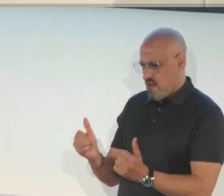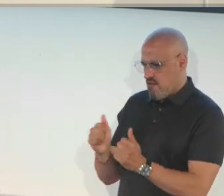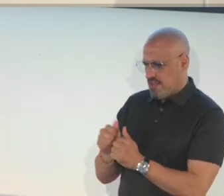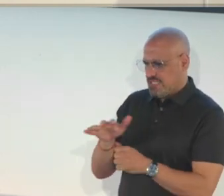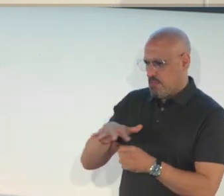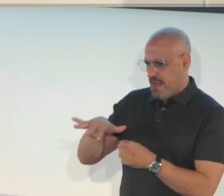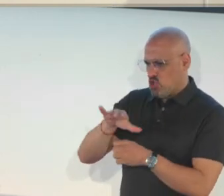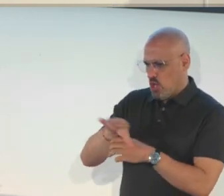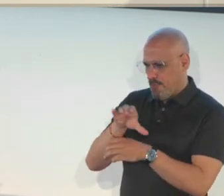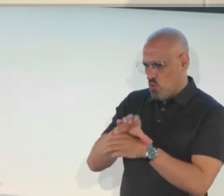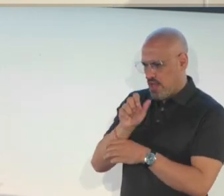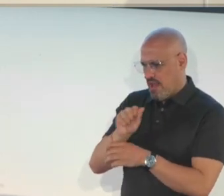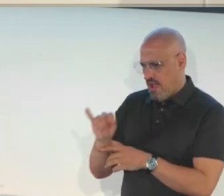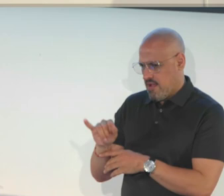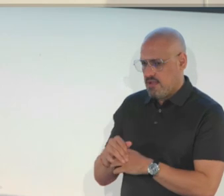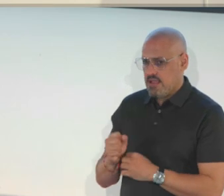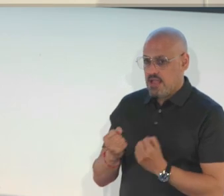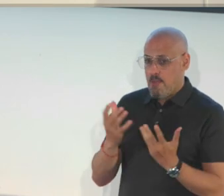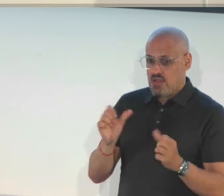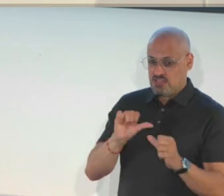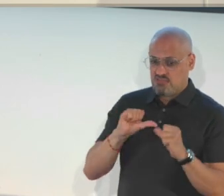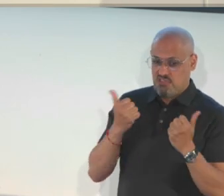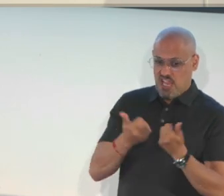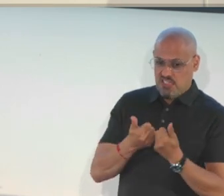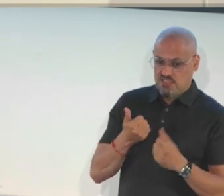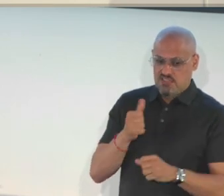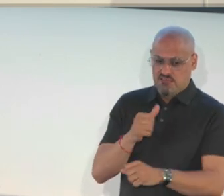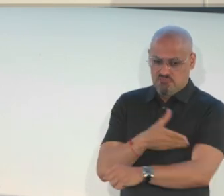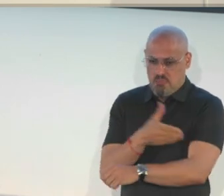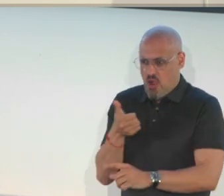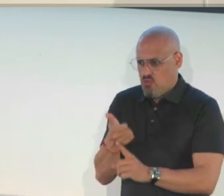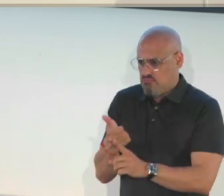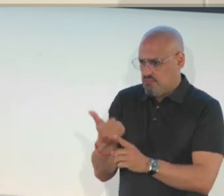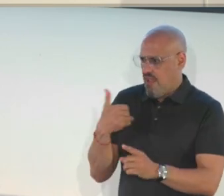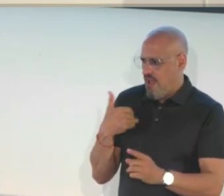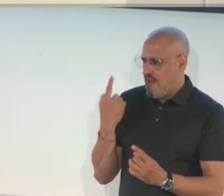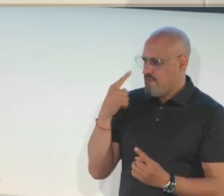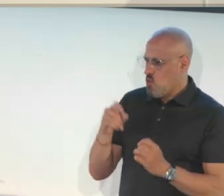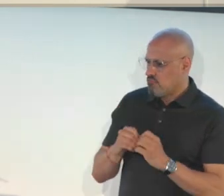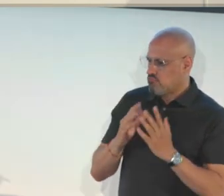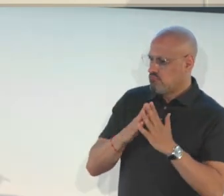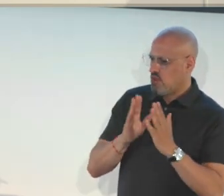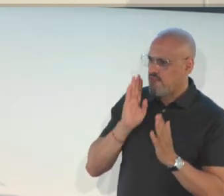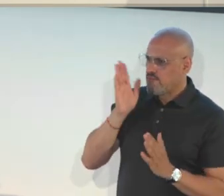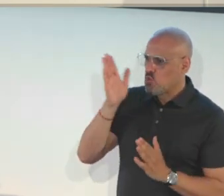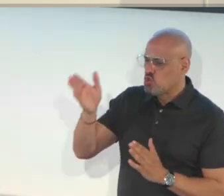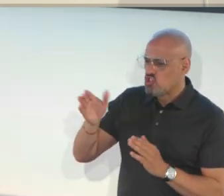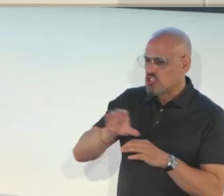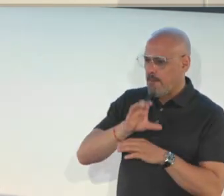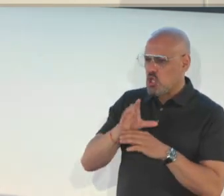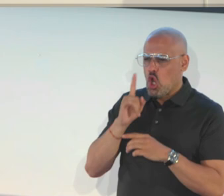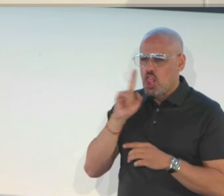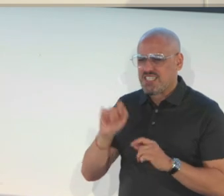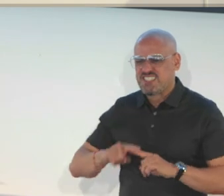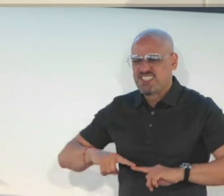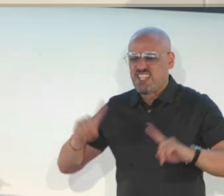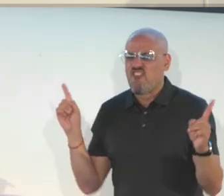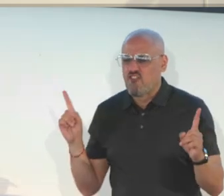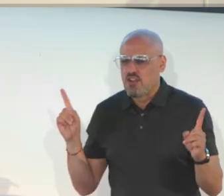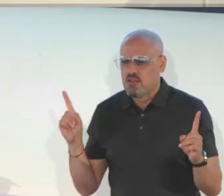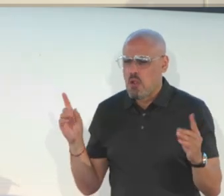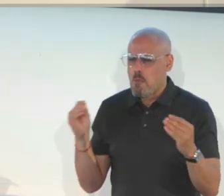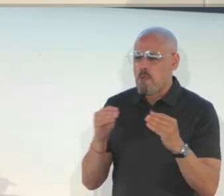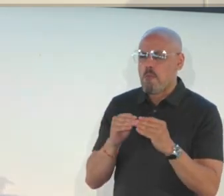spatial computing and AI and how much agency that we can have in building a future for computing that looks very different and